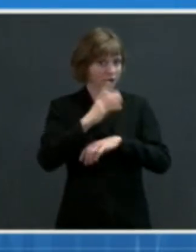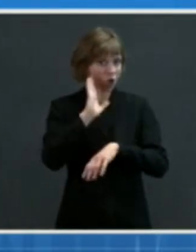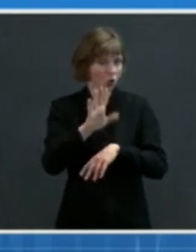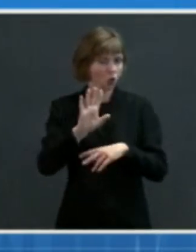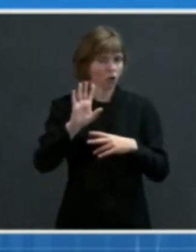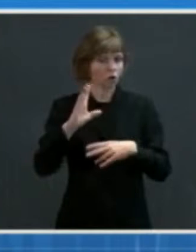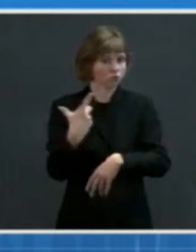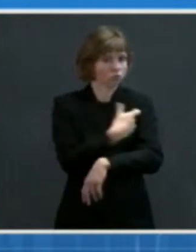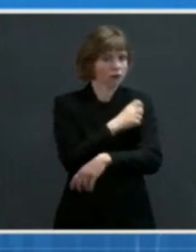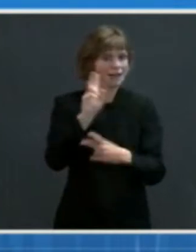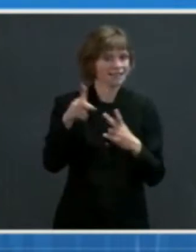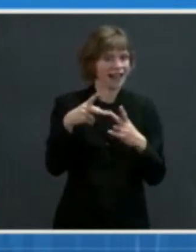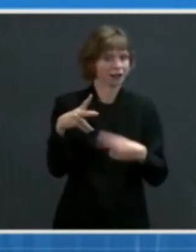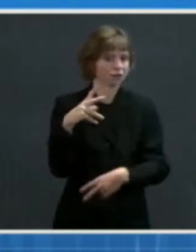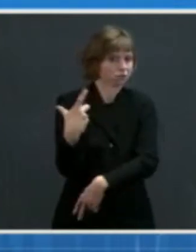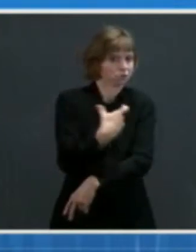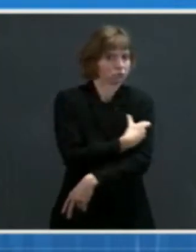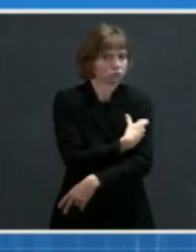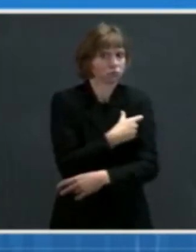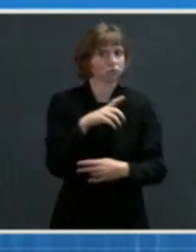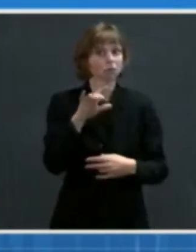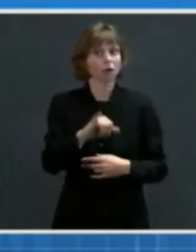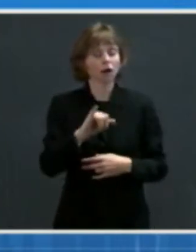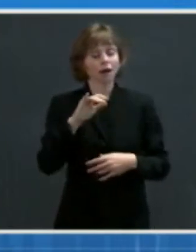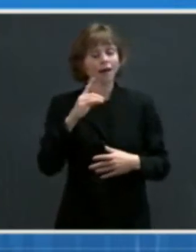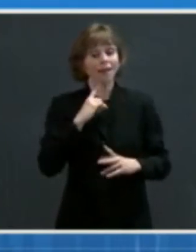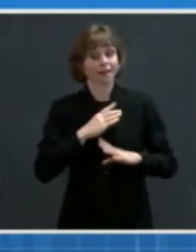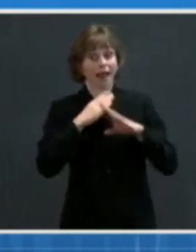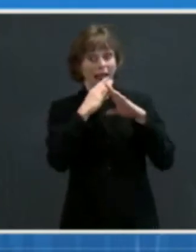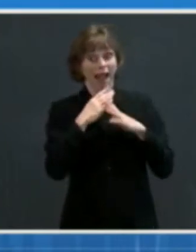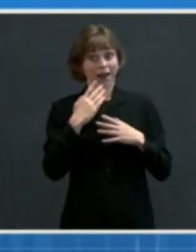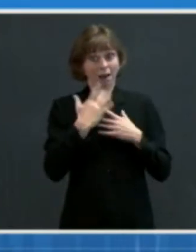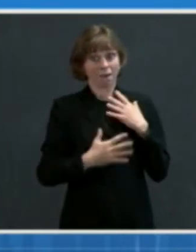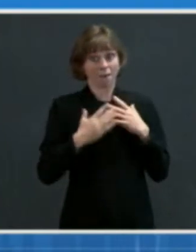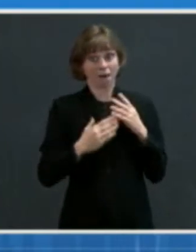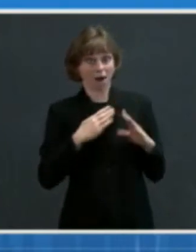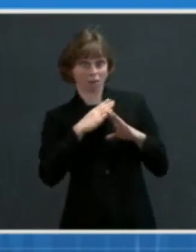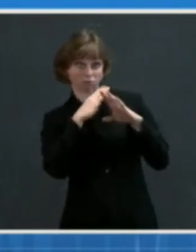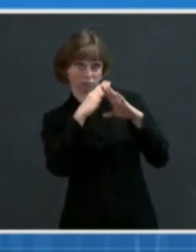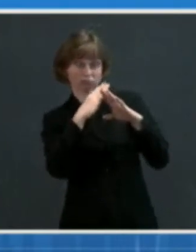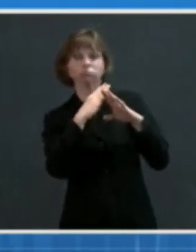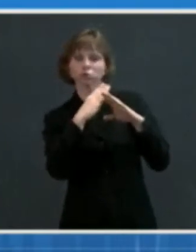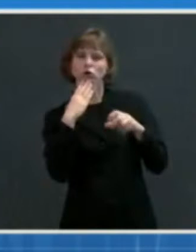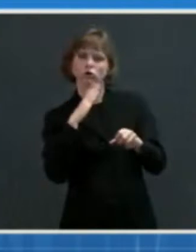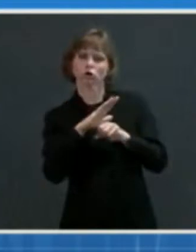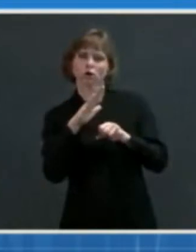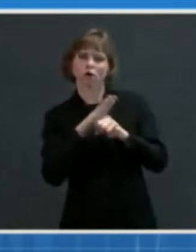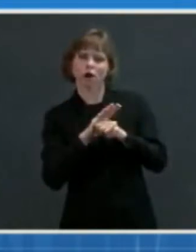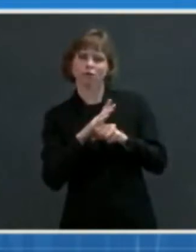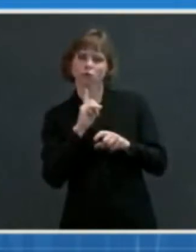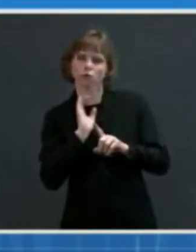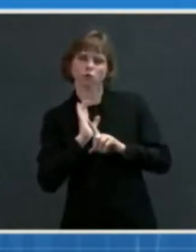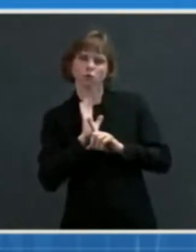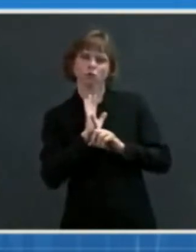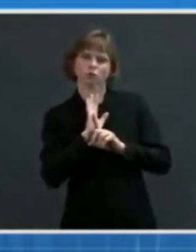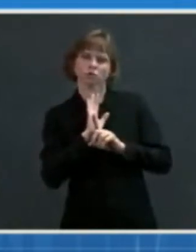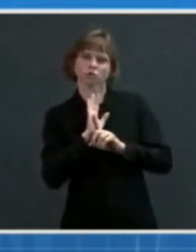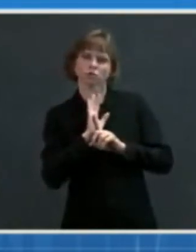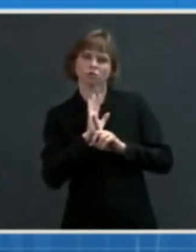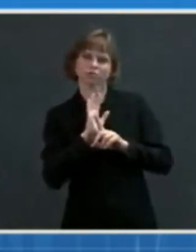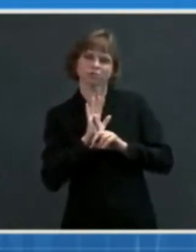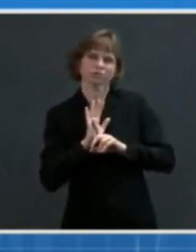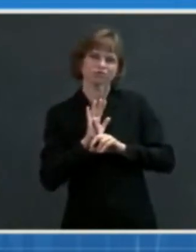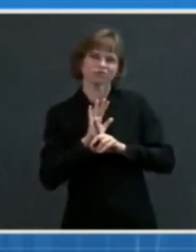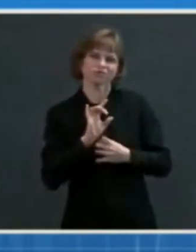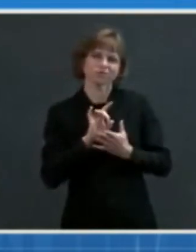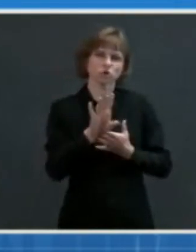the second dose, the antibody titers that are there are good enough to suppress infection, but to some extent. I